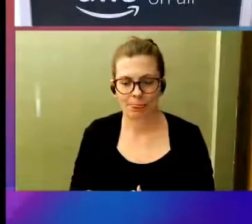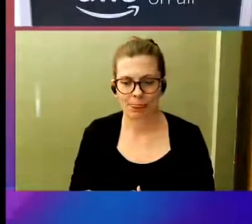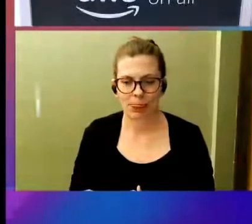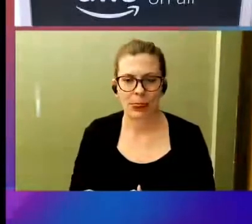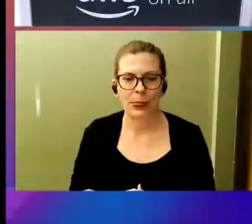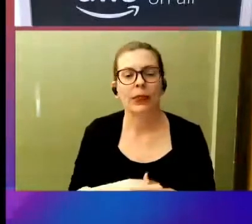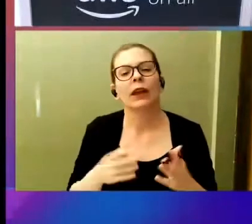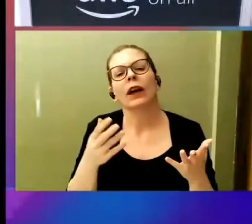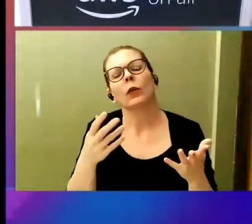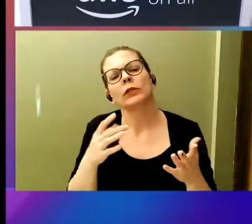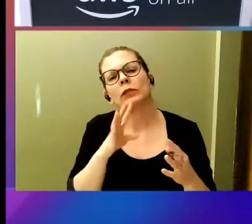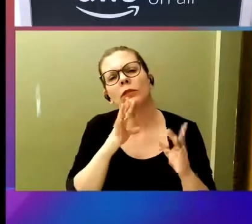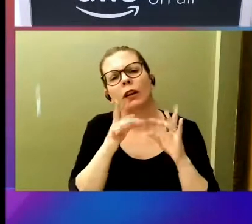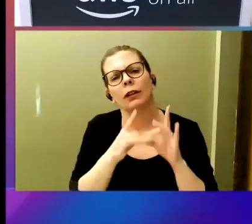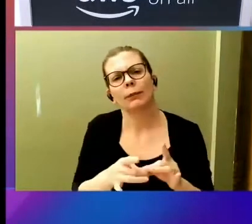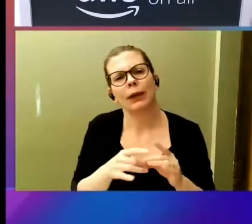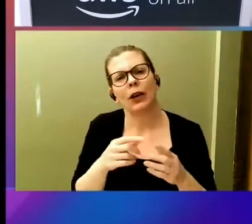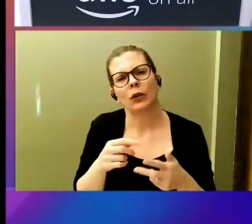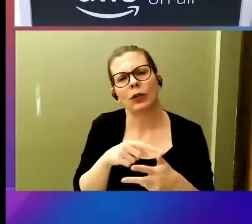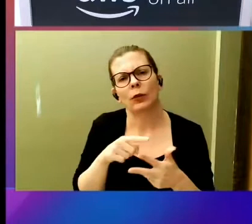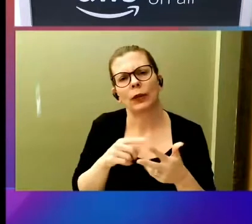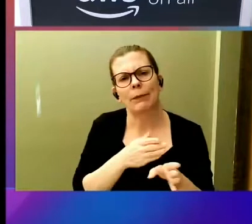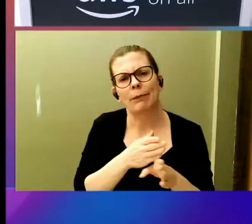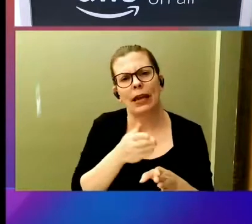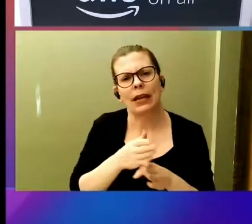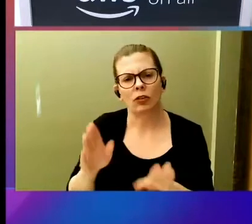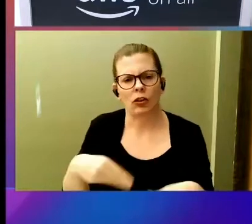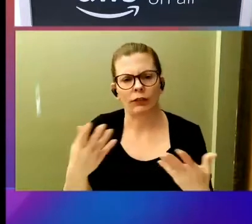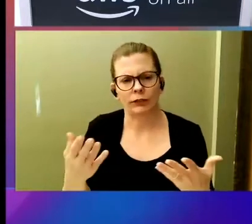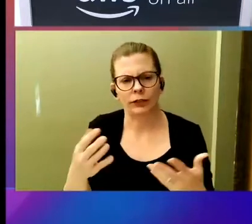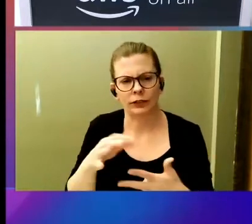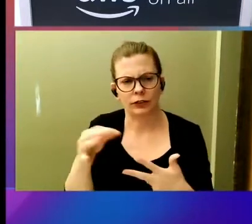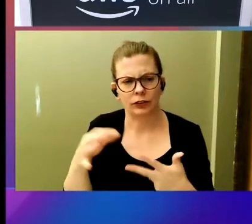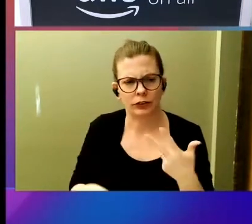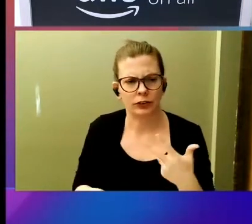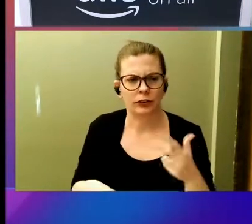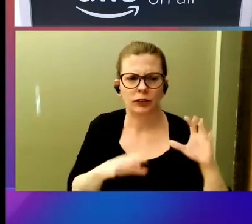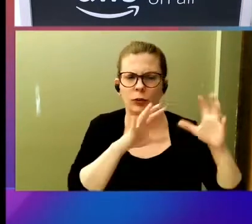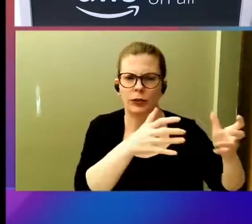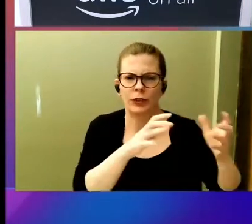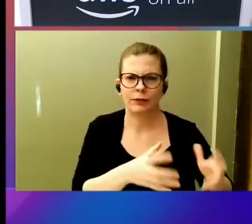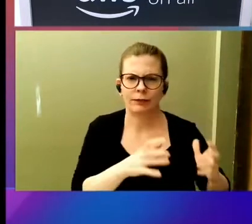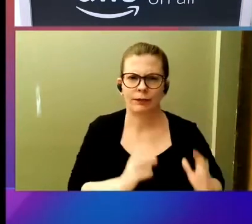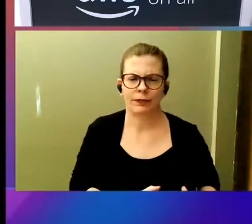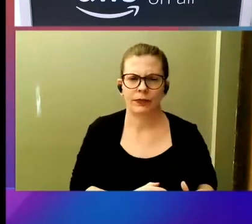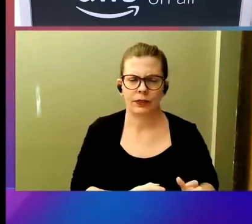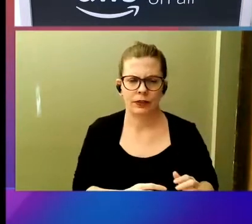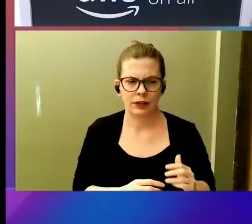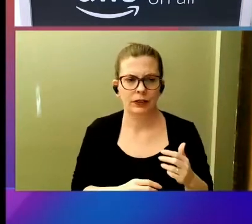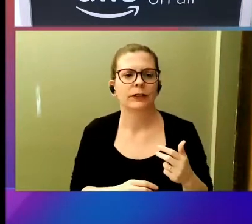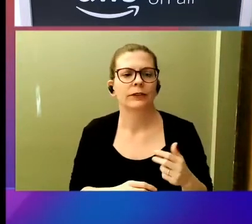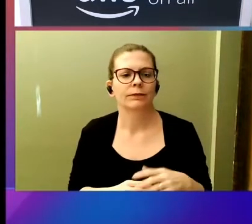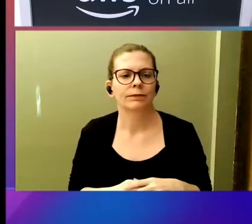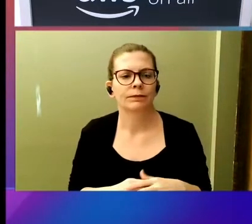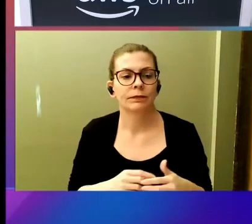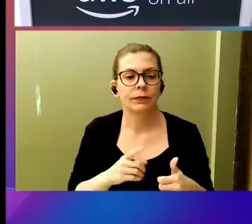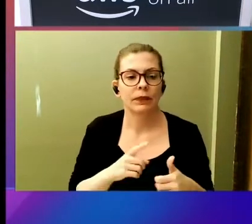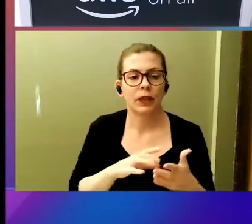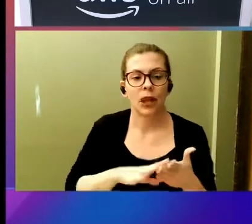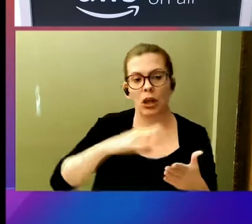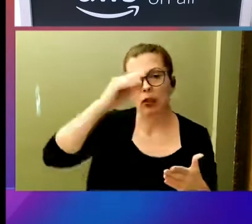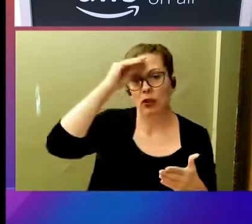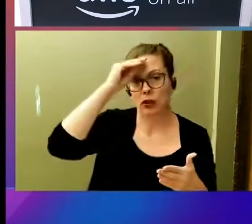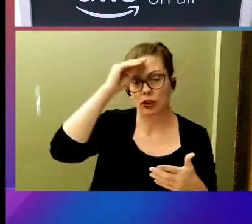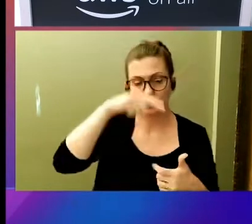about basically 3 main offerings. So we categorize the offerings into 3 pillars here. So learn is the aspect of that